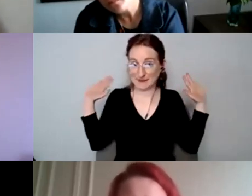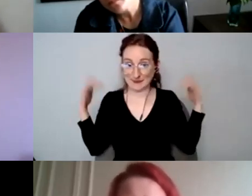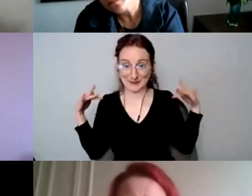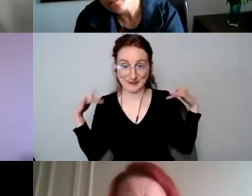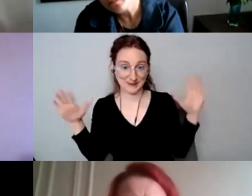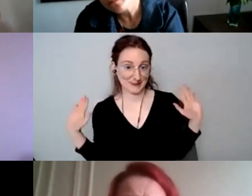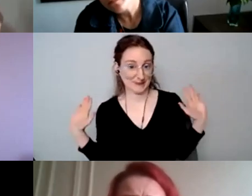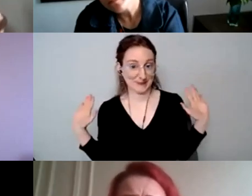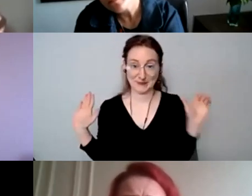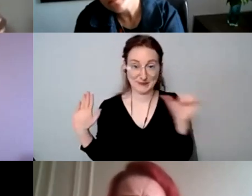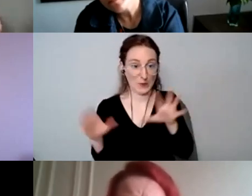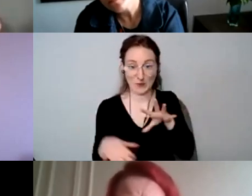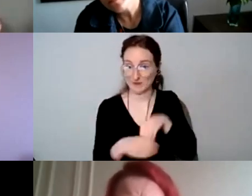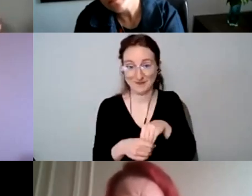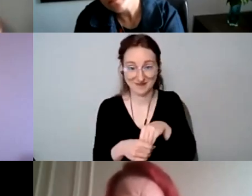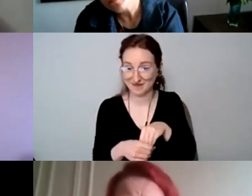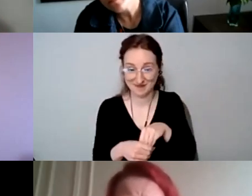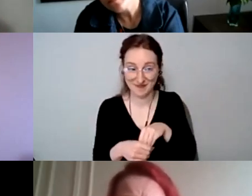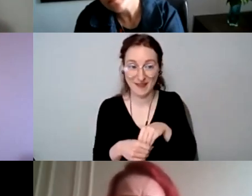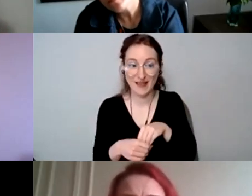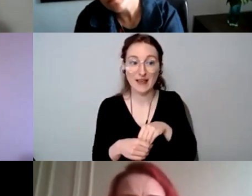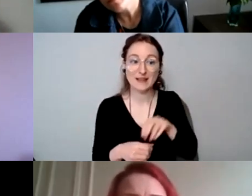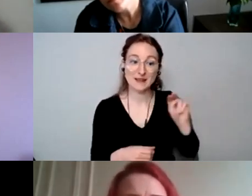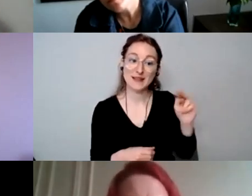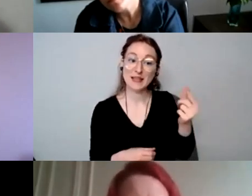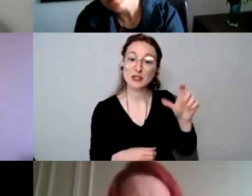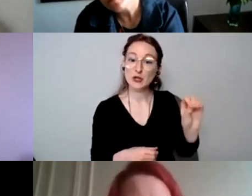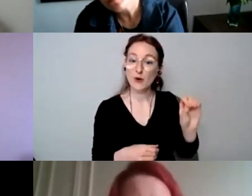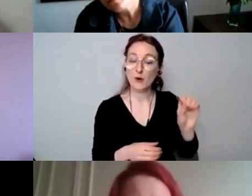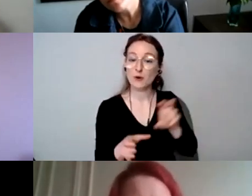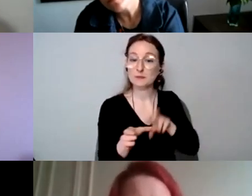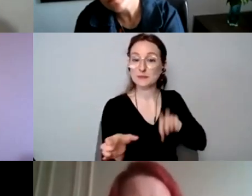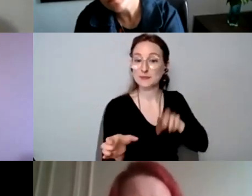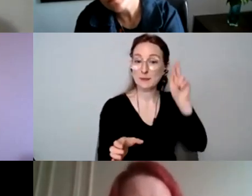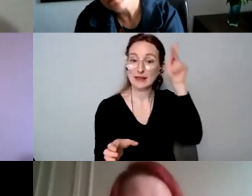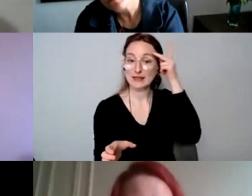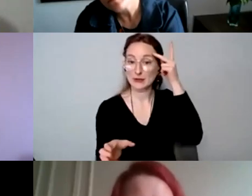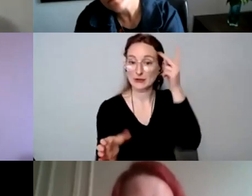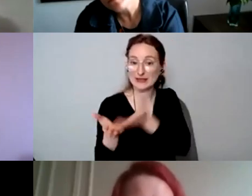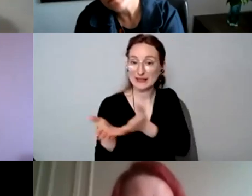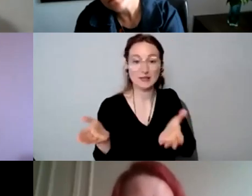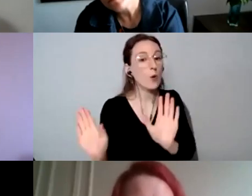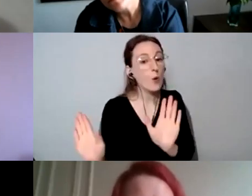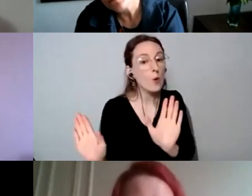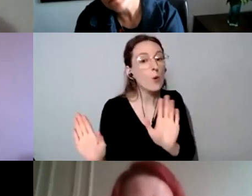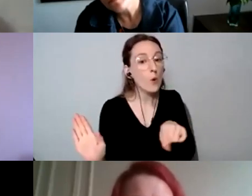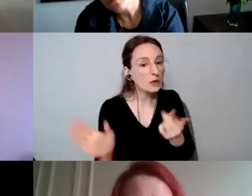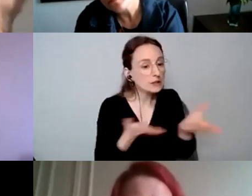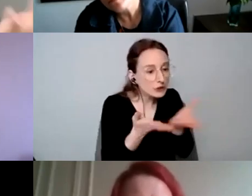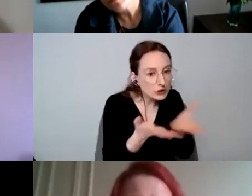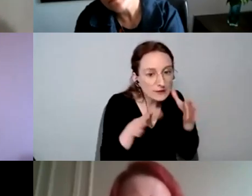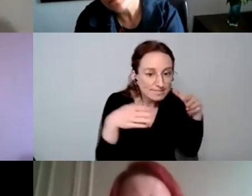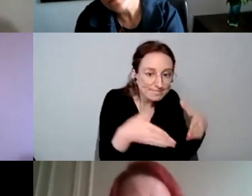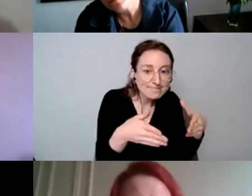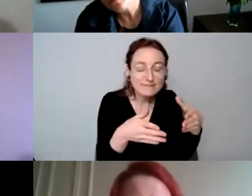removed from the domain of the political, and instead they should serve as families. They